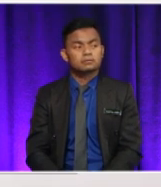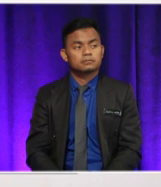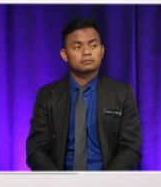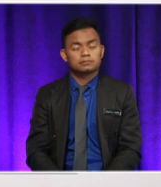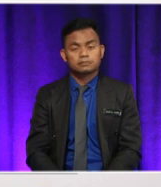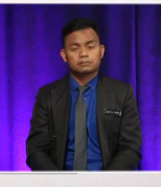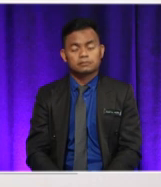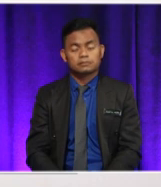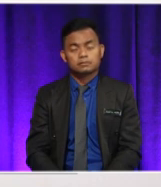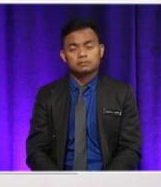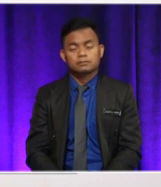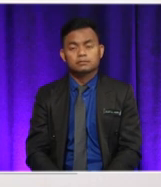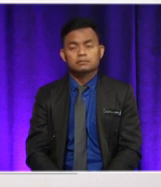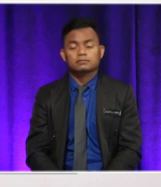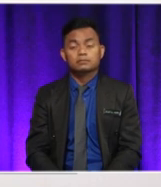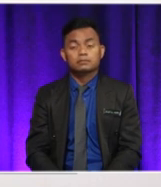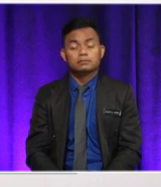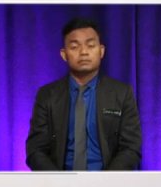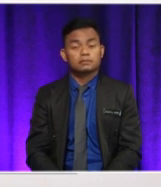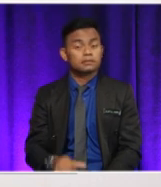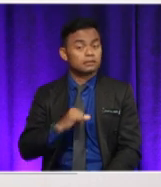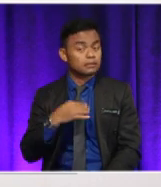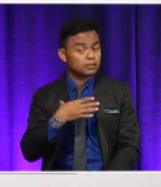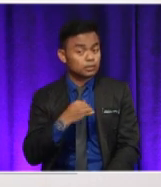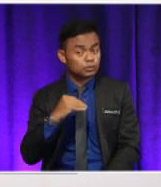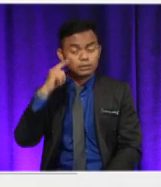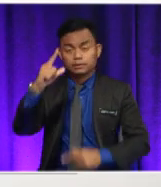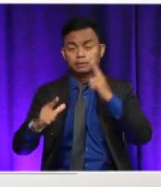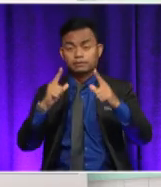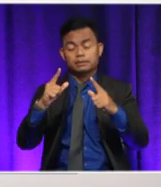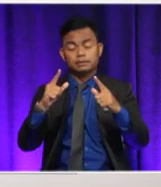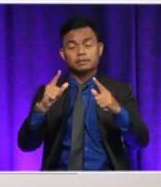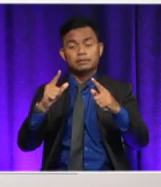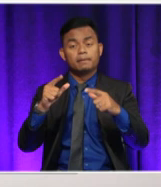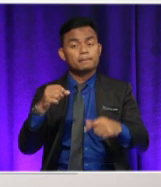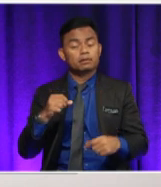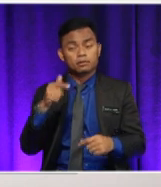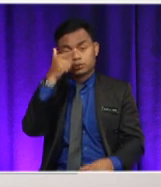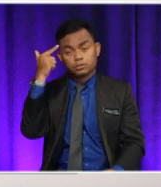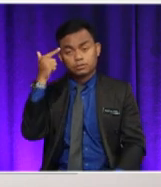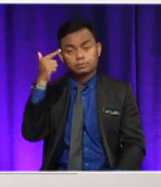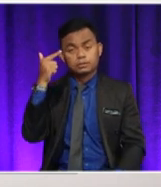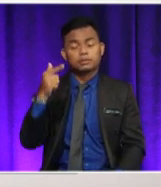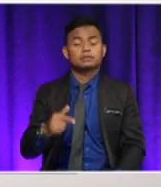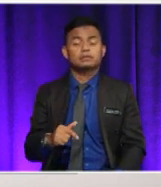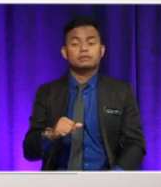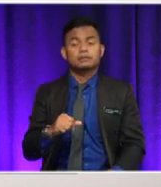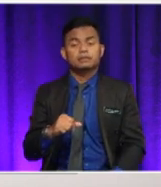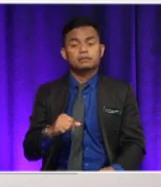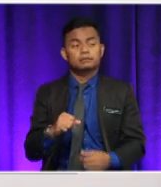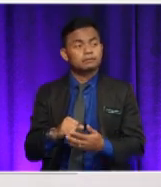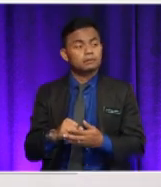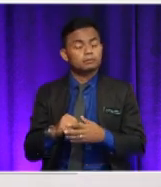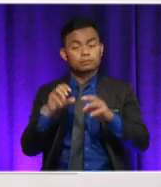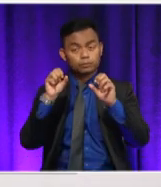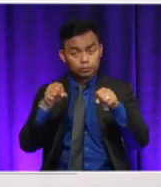I like traveling, of course. And why? This is because I found traveling to be some sort of meditation and also escapism from